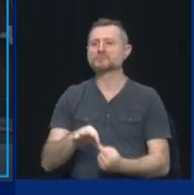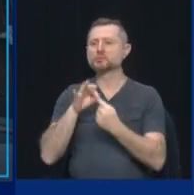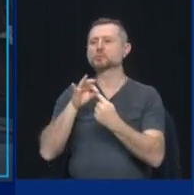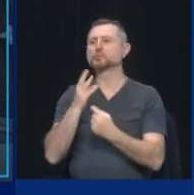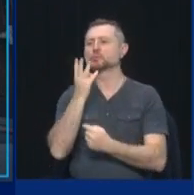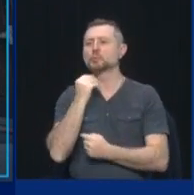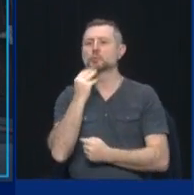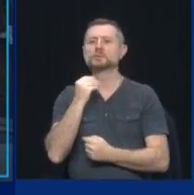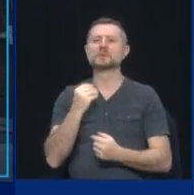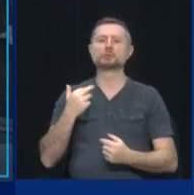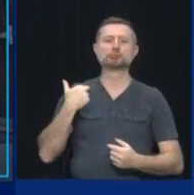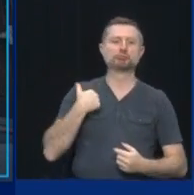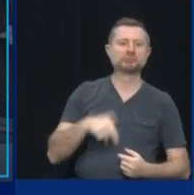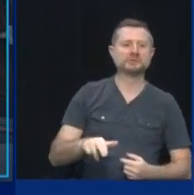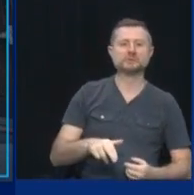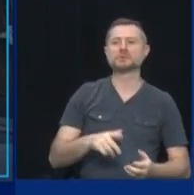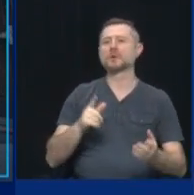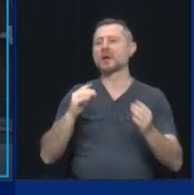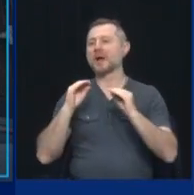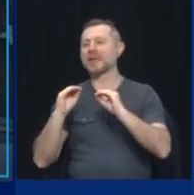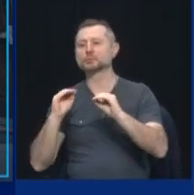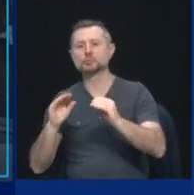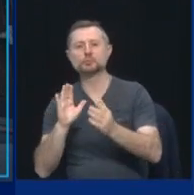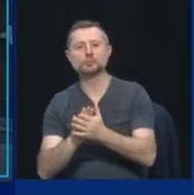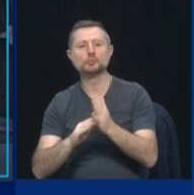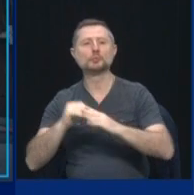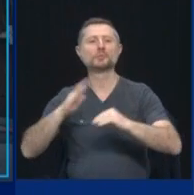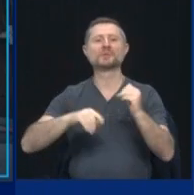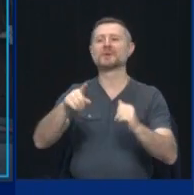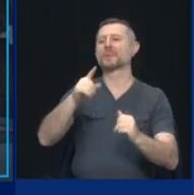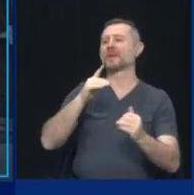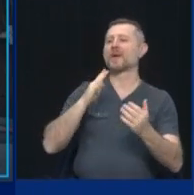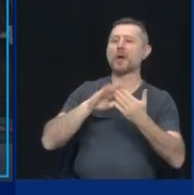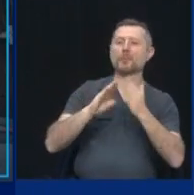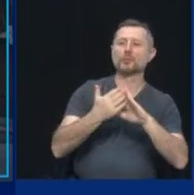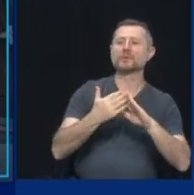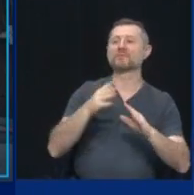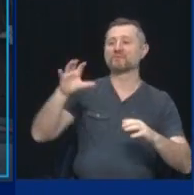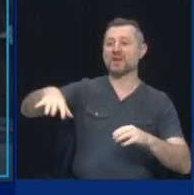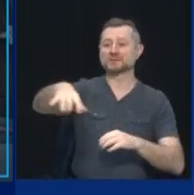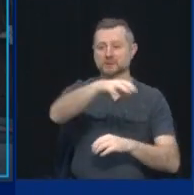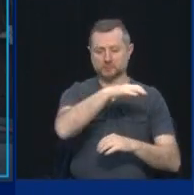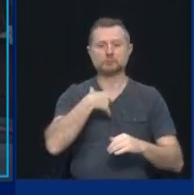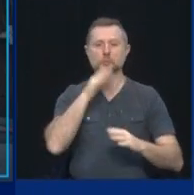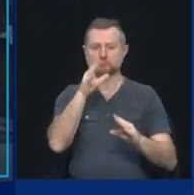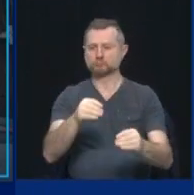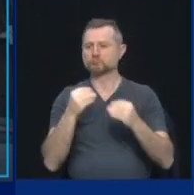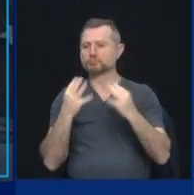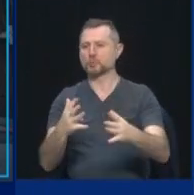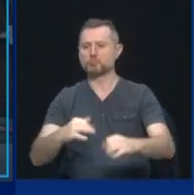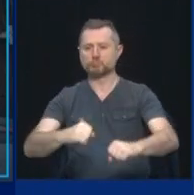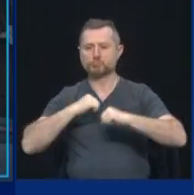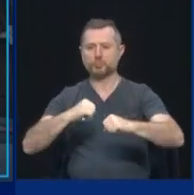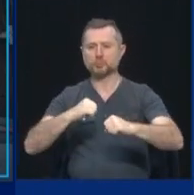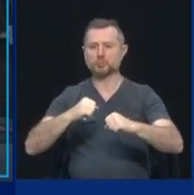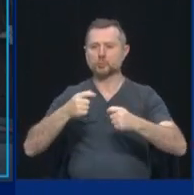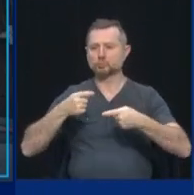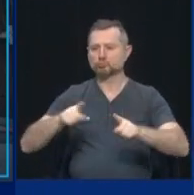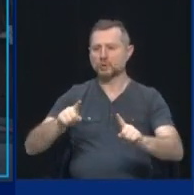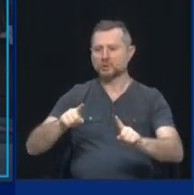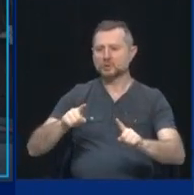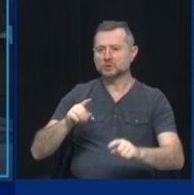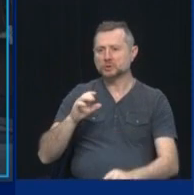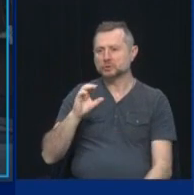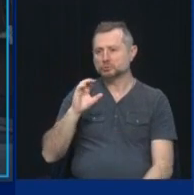educational facilities. And we're going to be affording priority protection during Shabbos because, as you know, there has